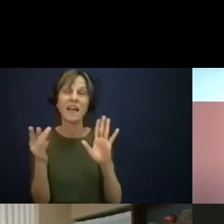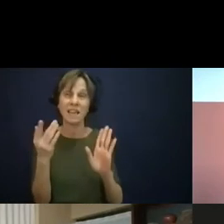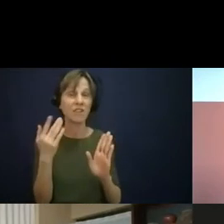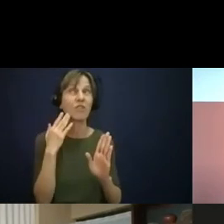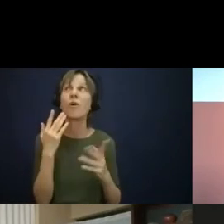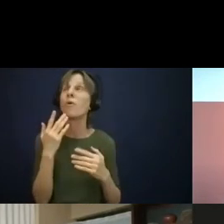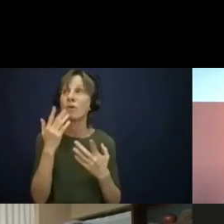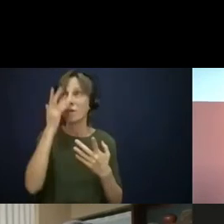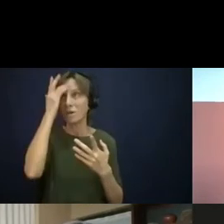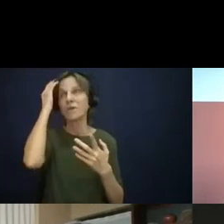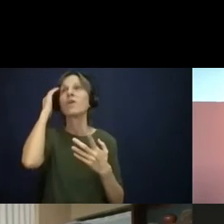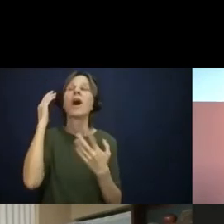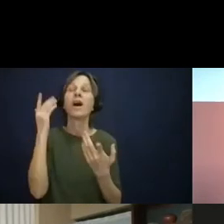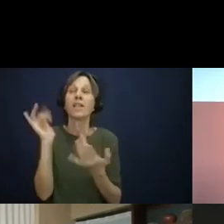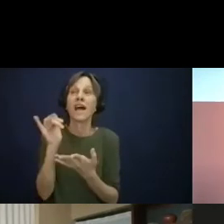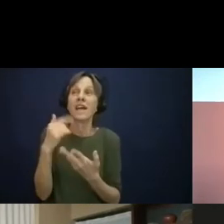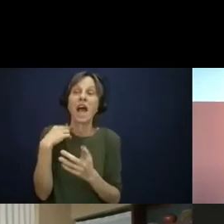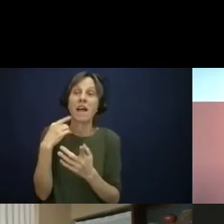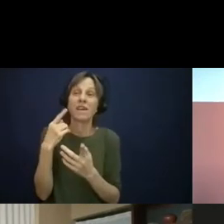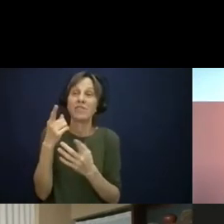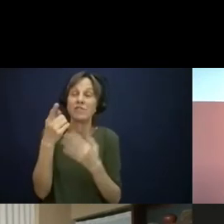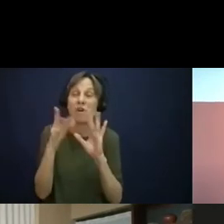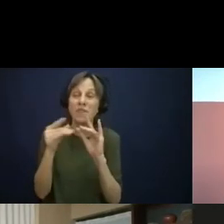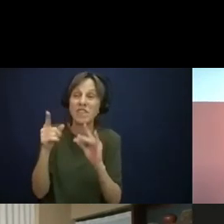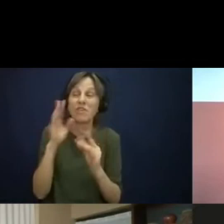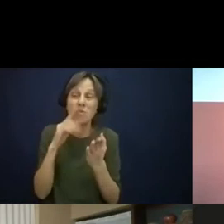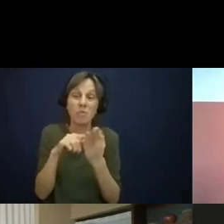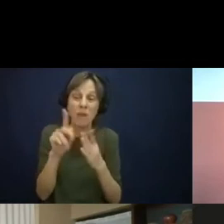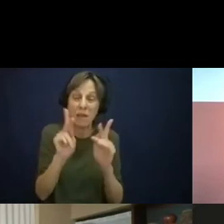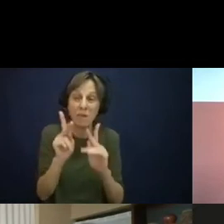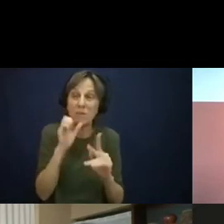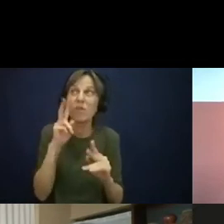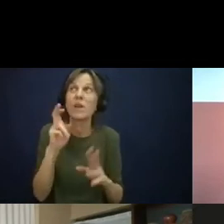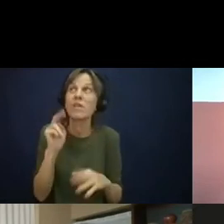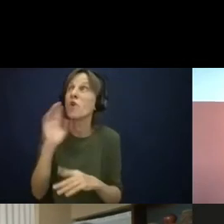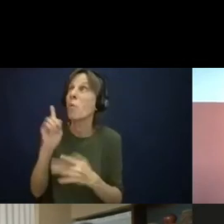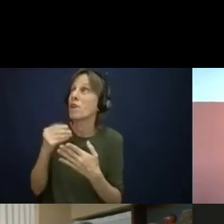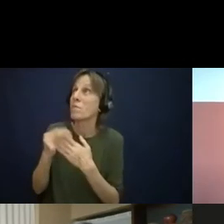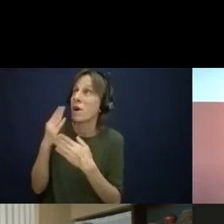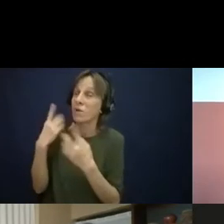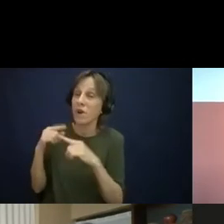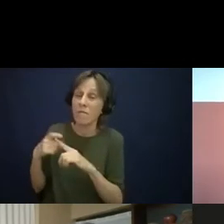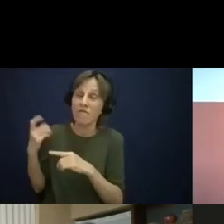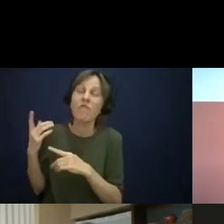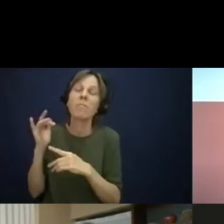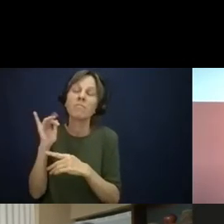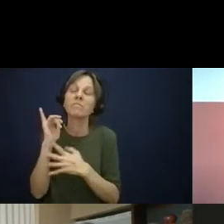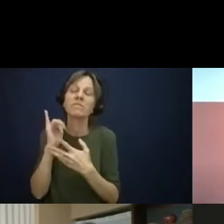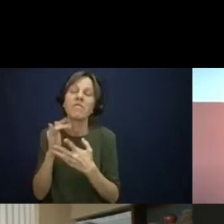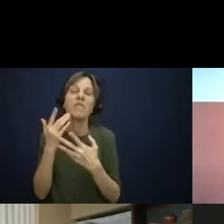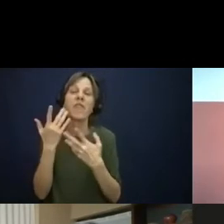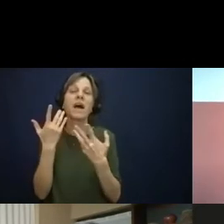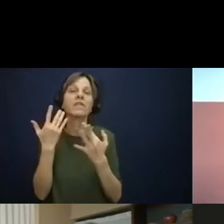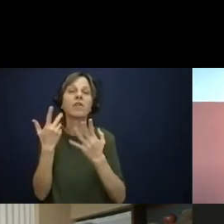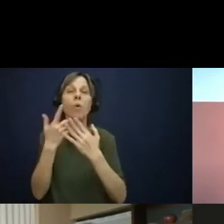people before you even know where the money's coming from. And I think that kind of, movement forward is what you can really do, or what